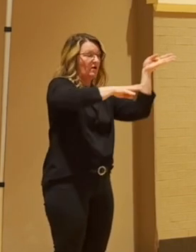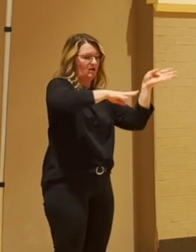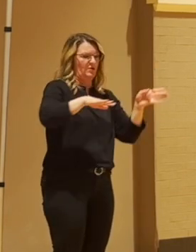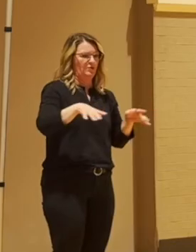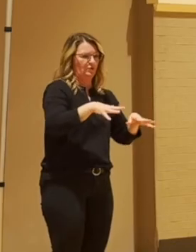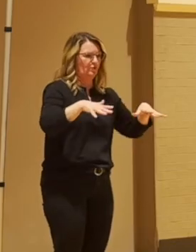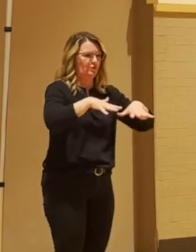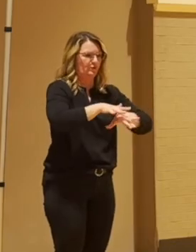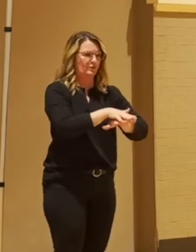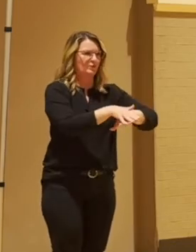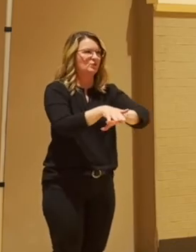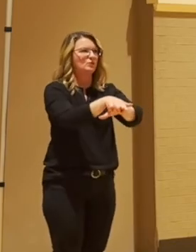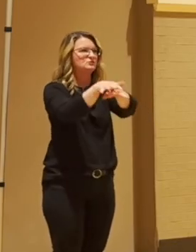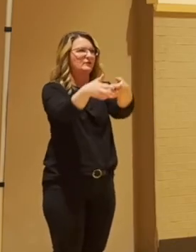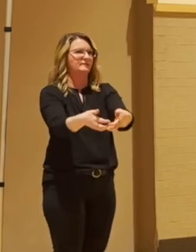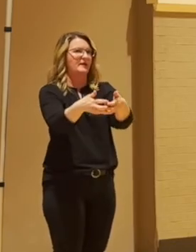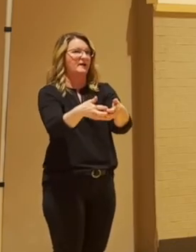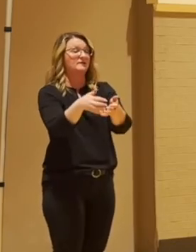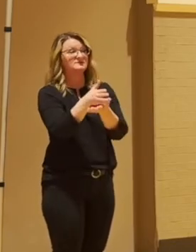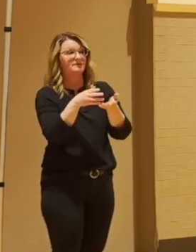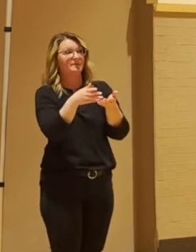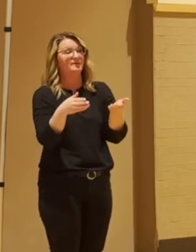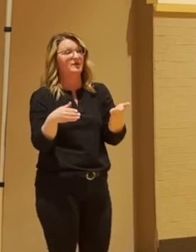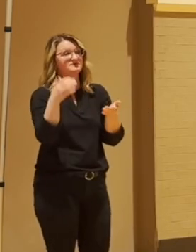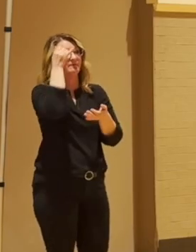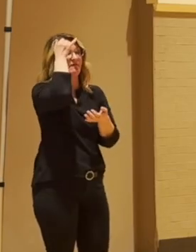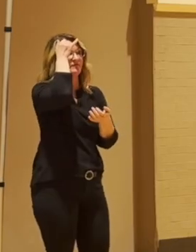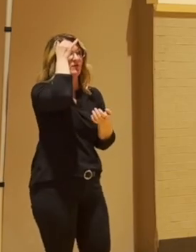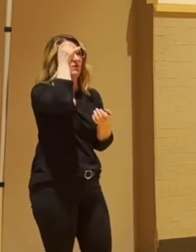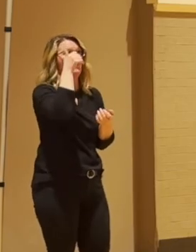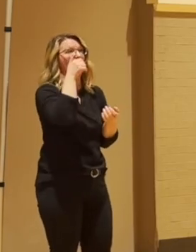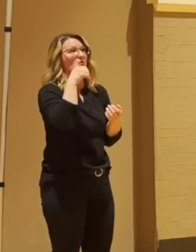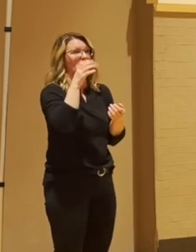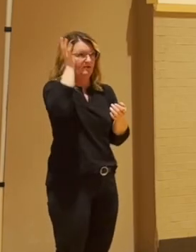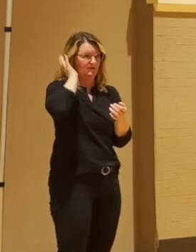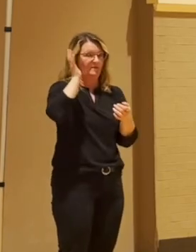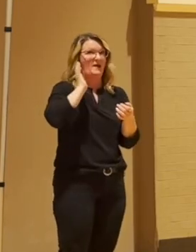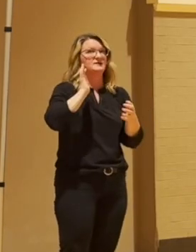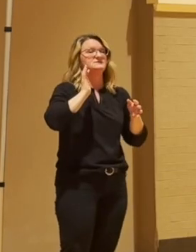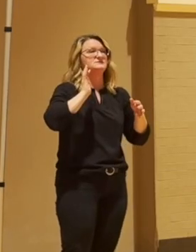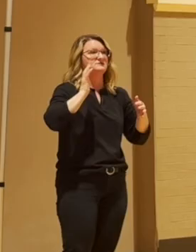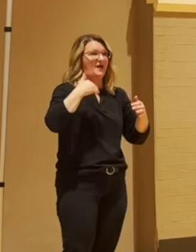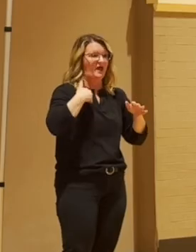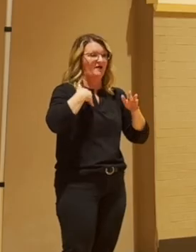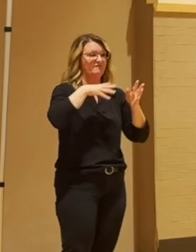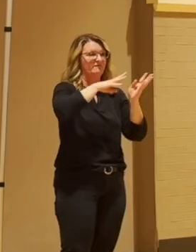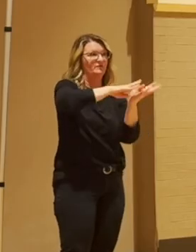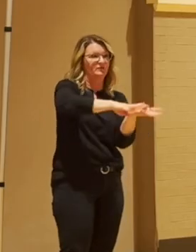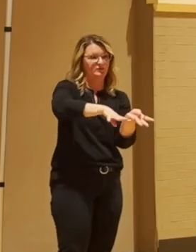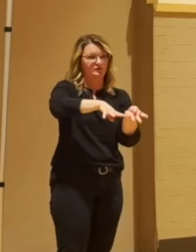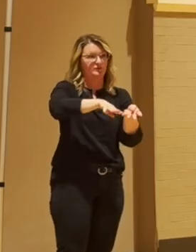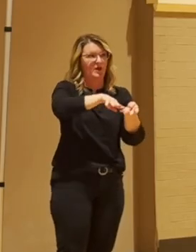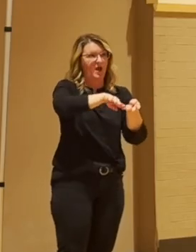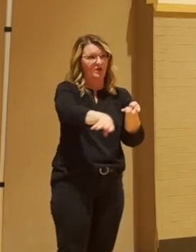plant. In some areas of our city, they have in the past and still do have an outlet so that